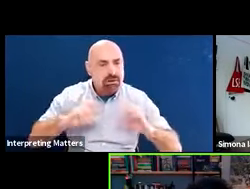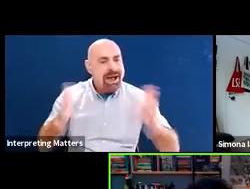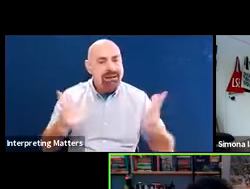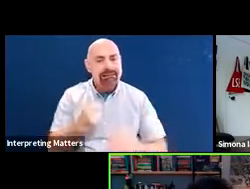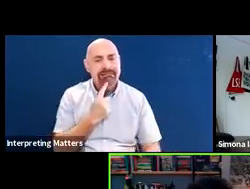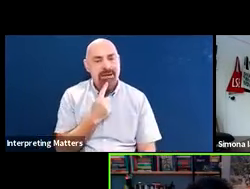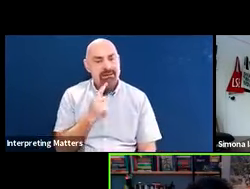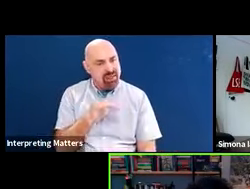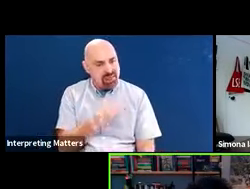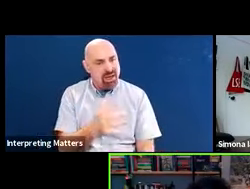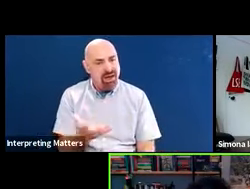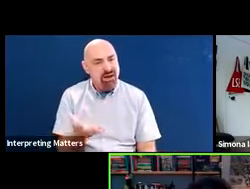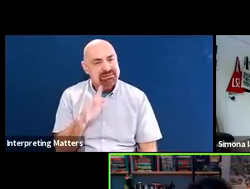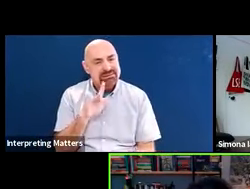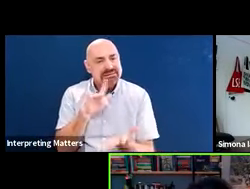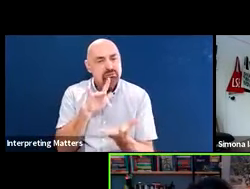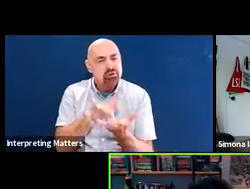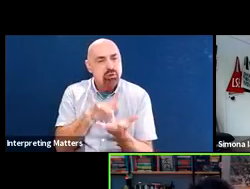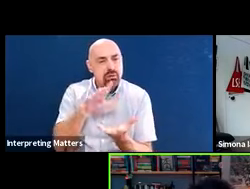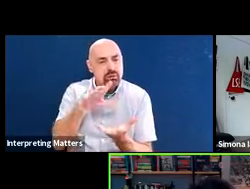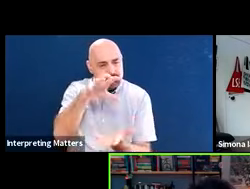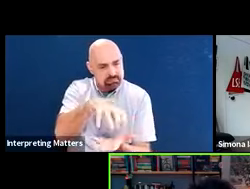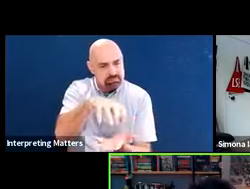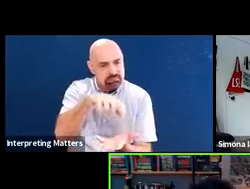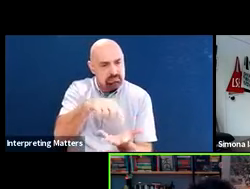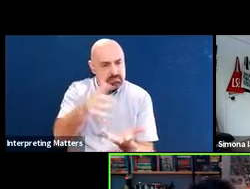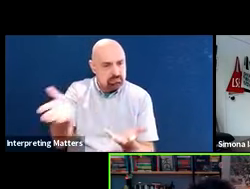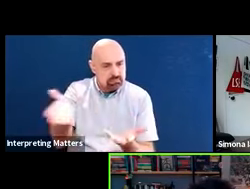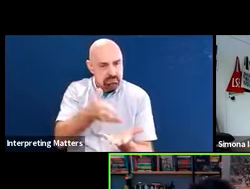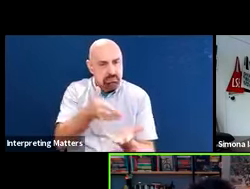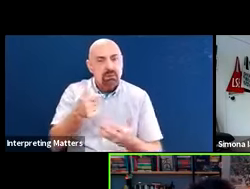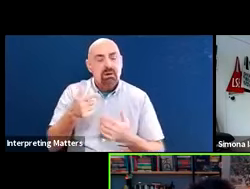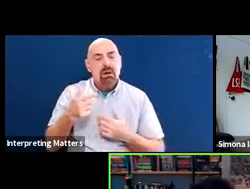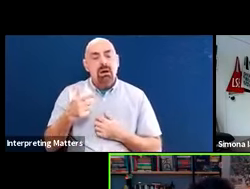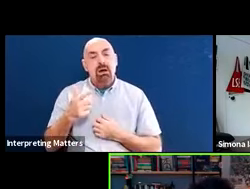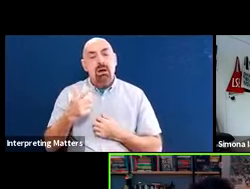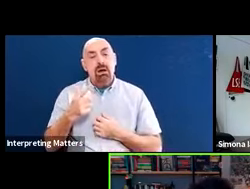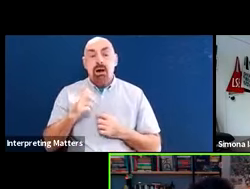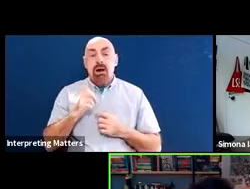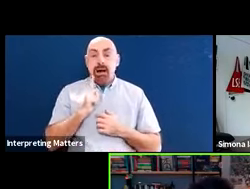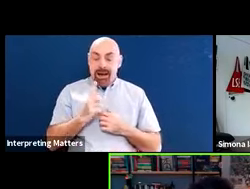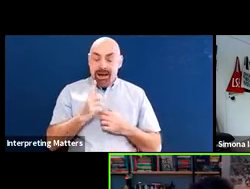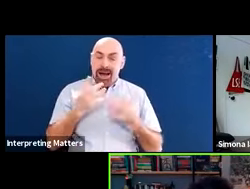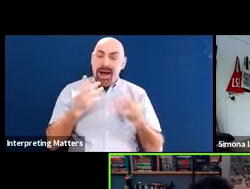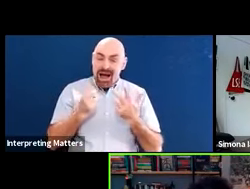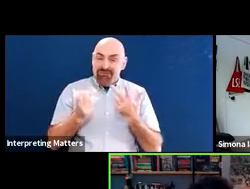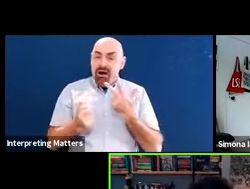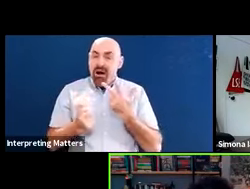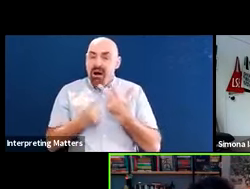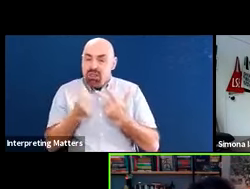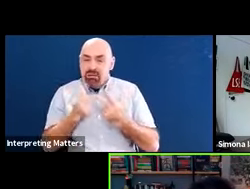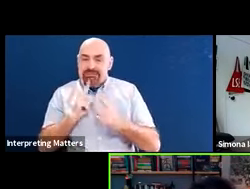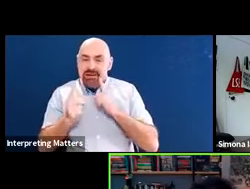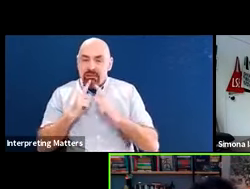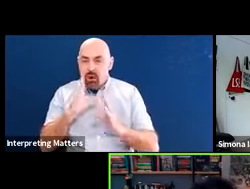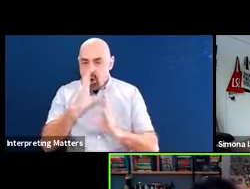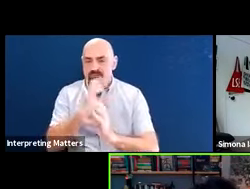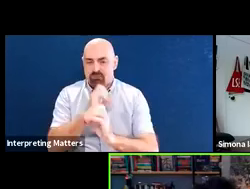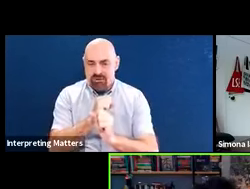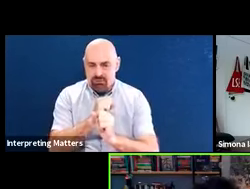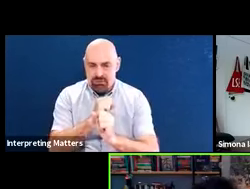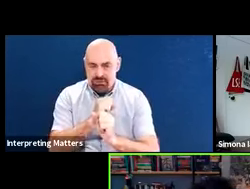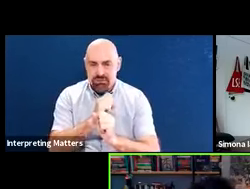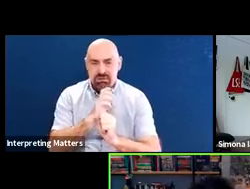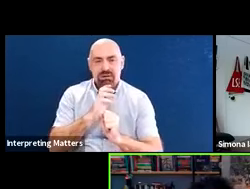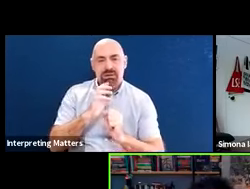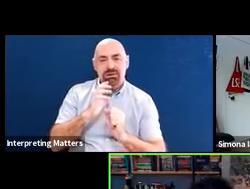data available in a central repository. However, there is data which is is kept confidential. So for instance, the data from